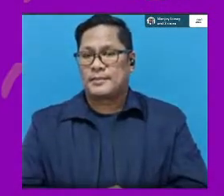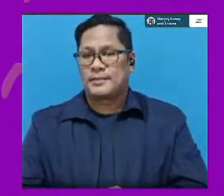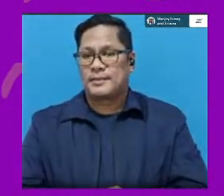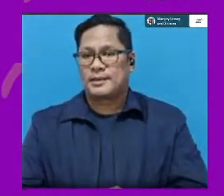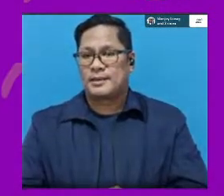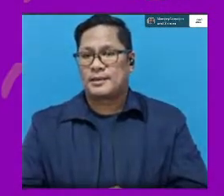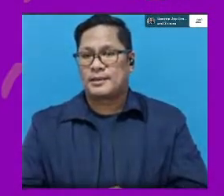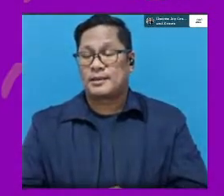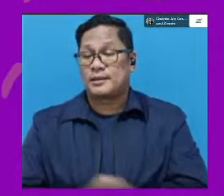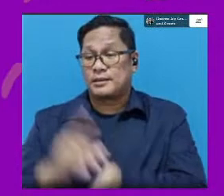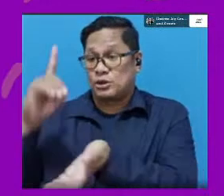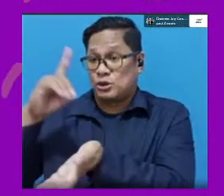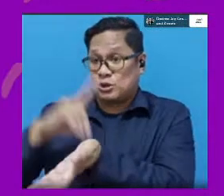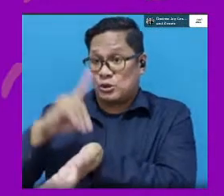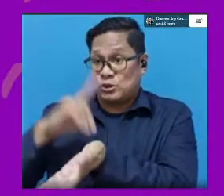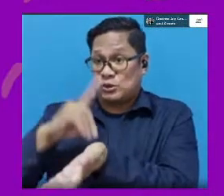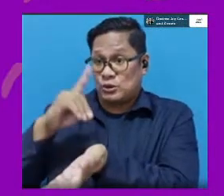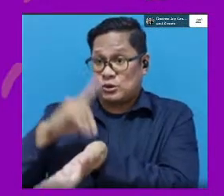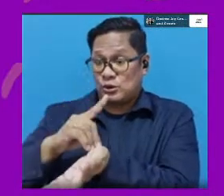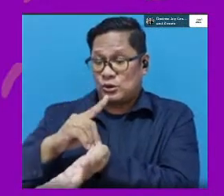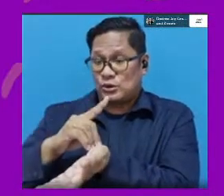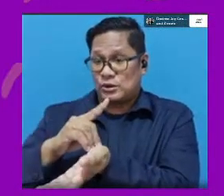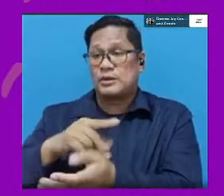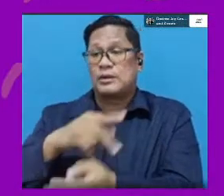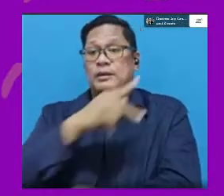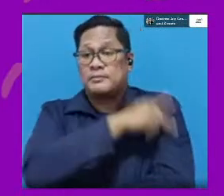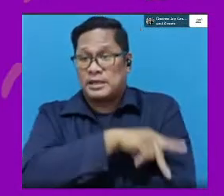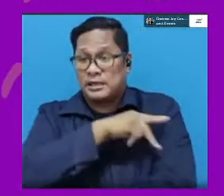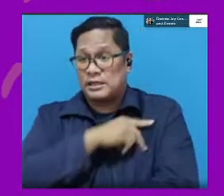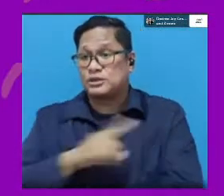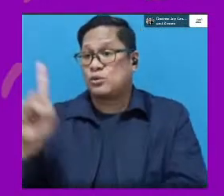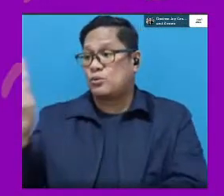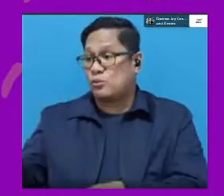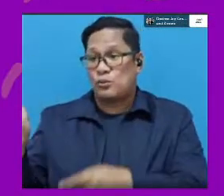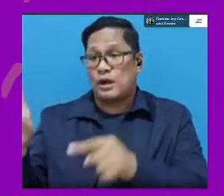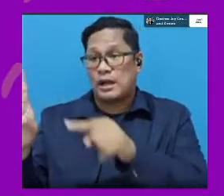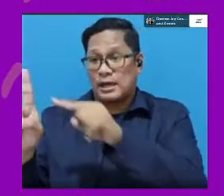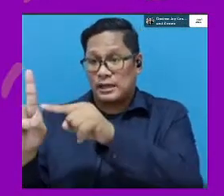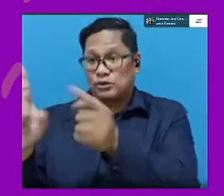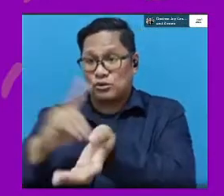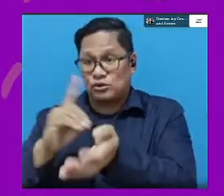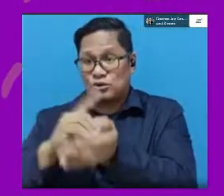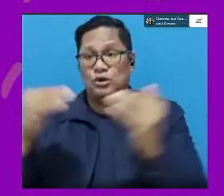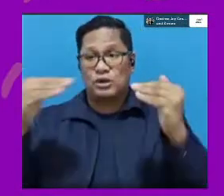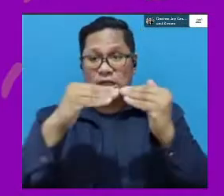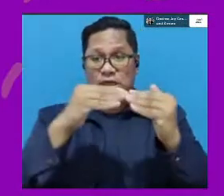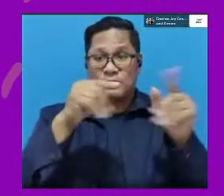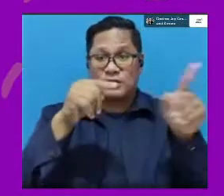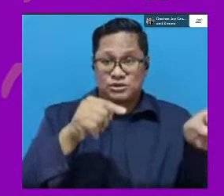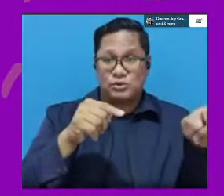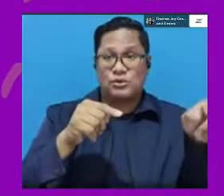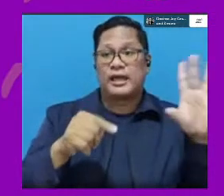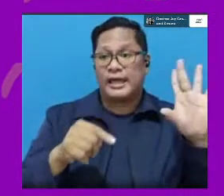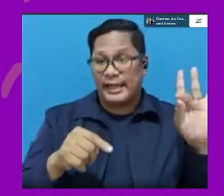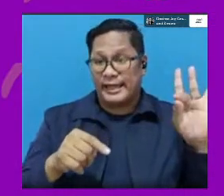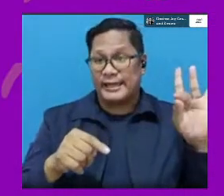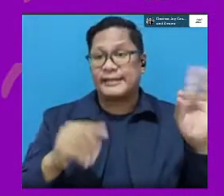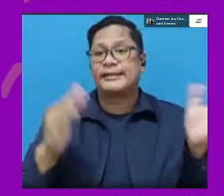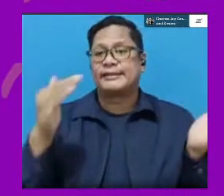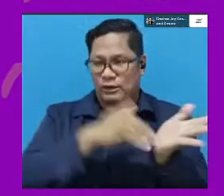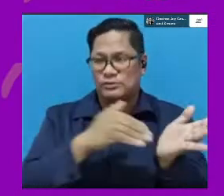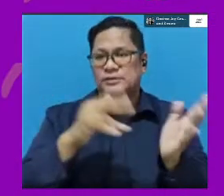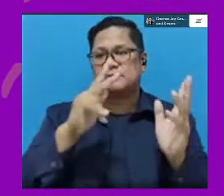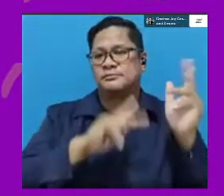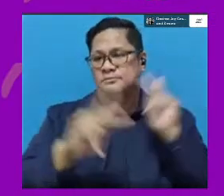So the doctor to patient ratio is 1 doctor for every 8,000 persons, 8,000 persons in the